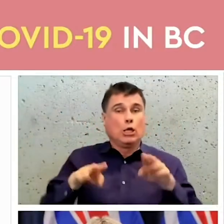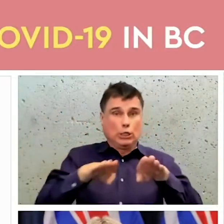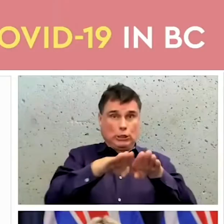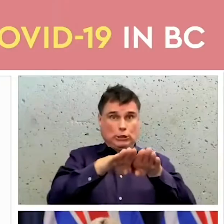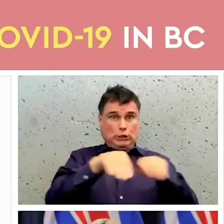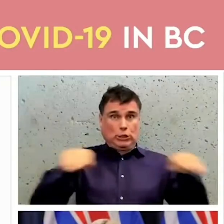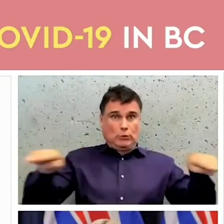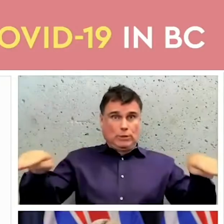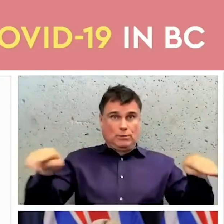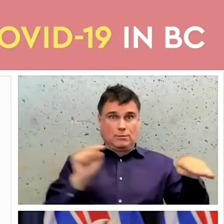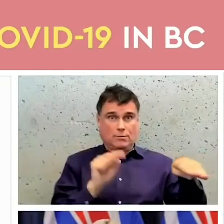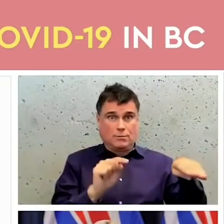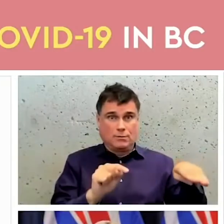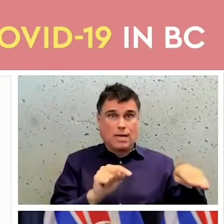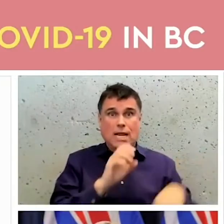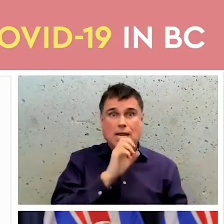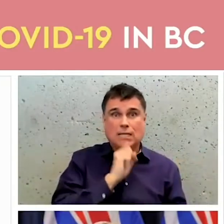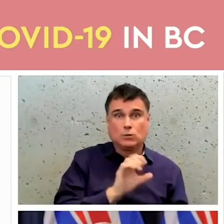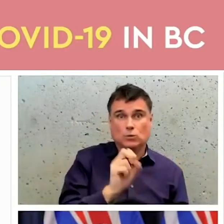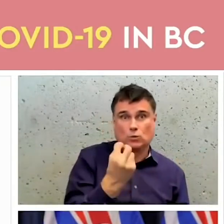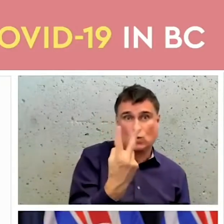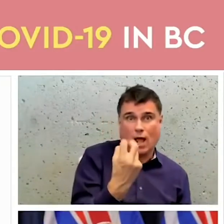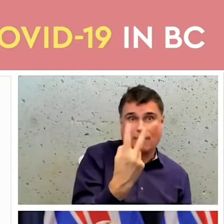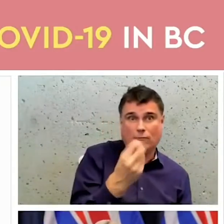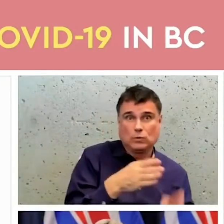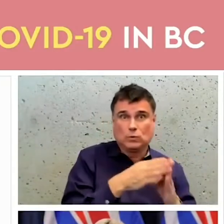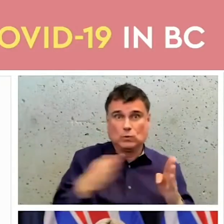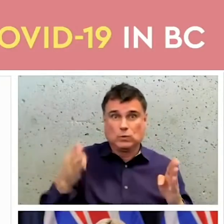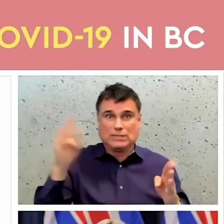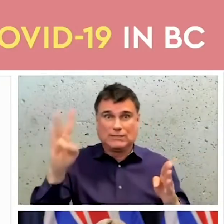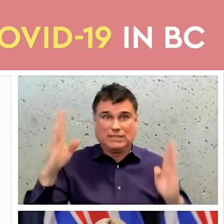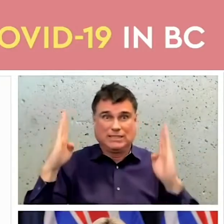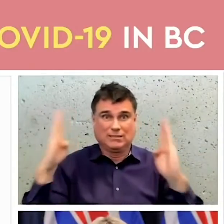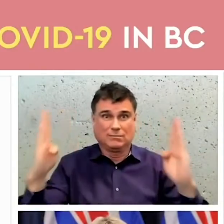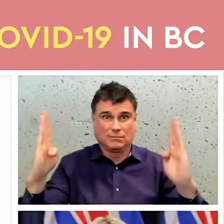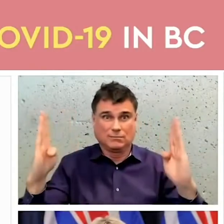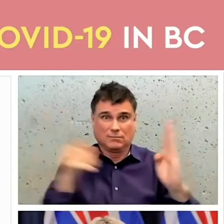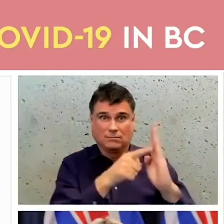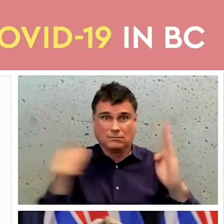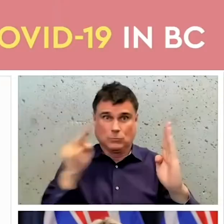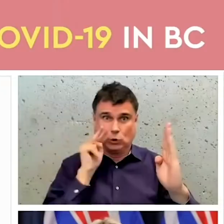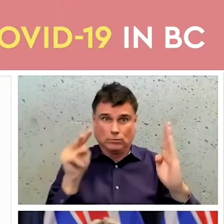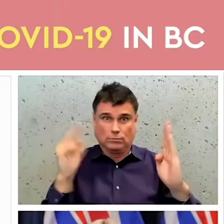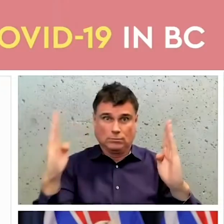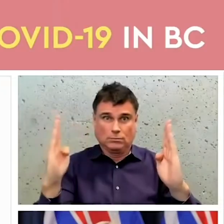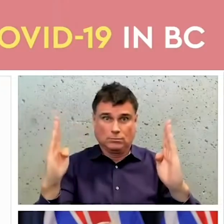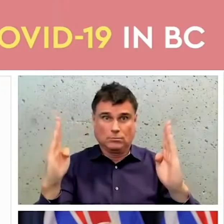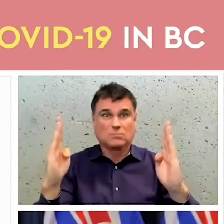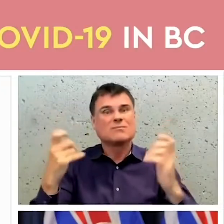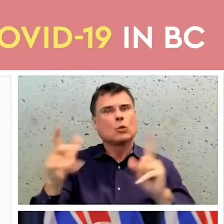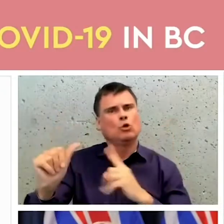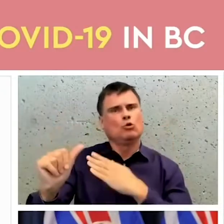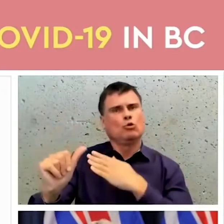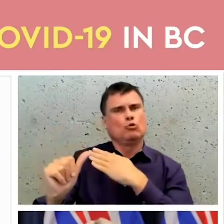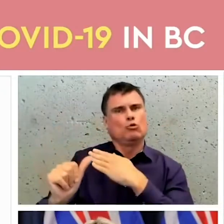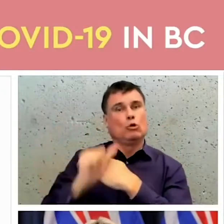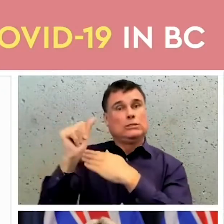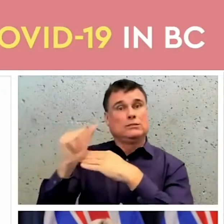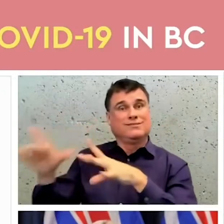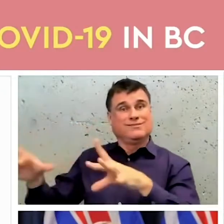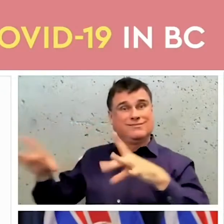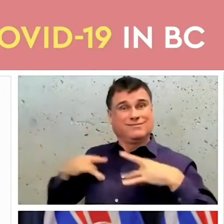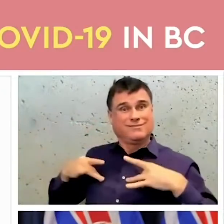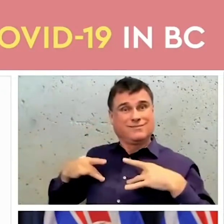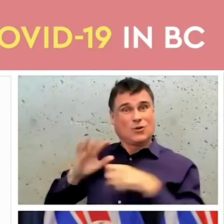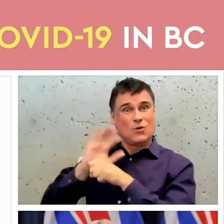those children 12 to 17 years of age, we can see that the risk of getting COVID-19 right now in BC is about